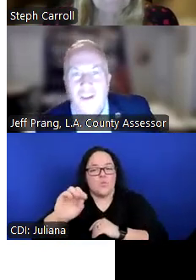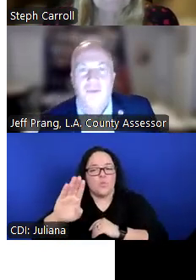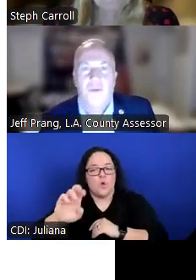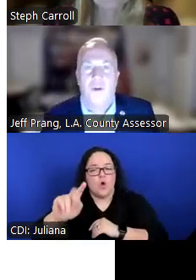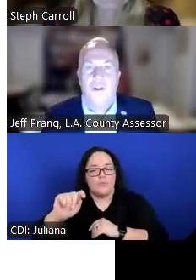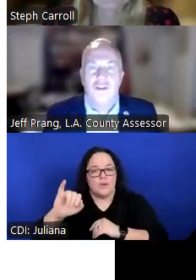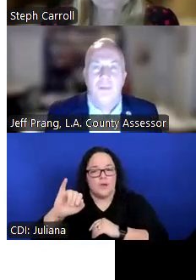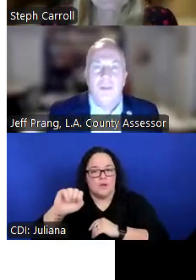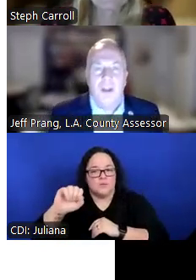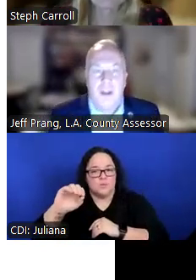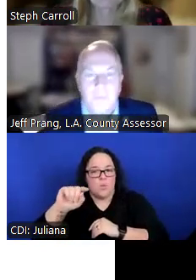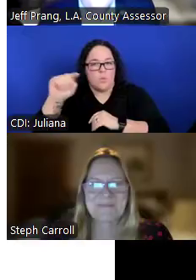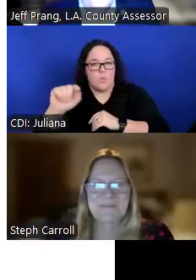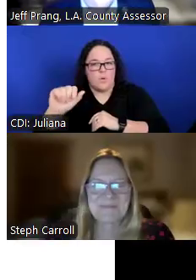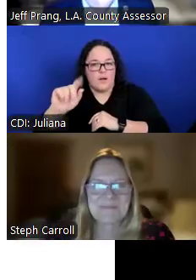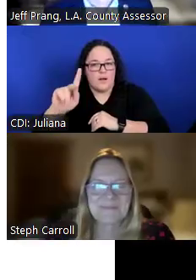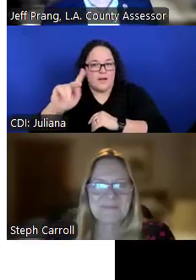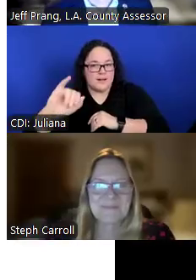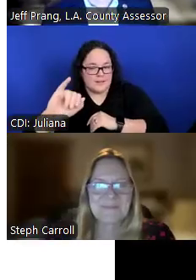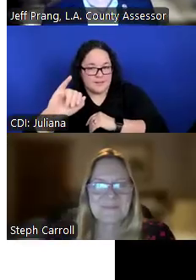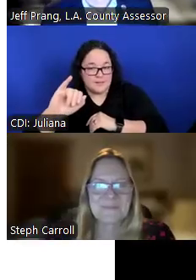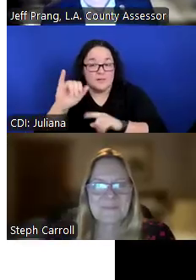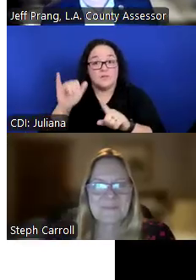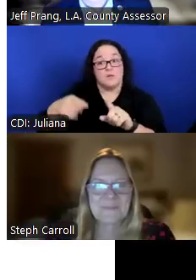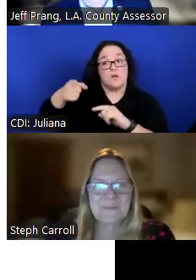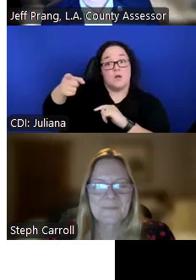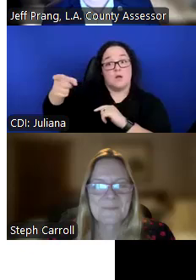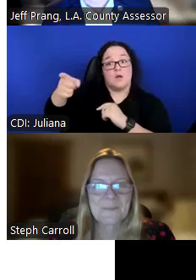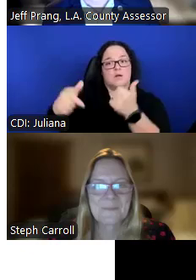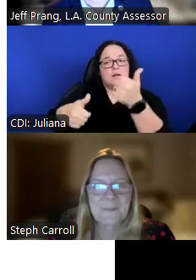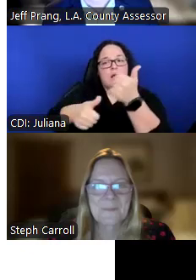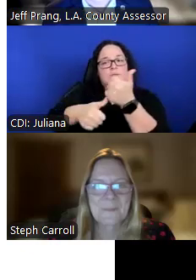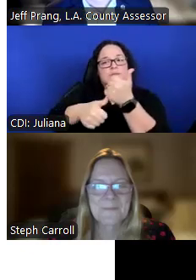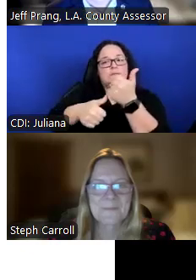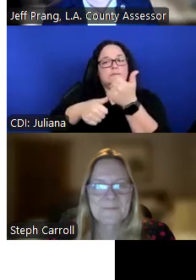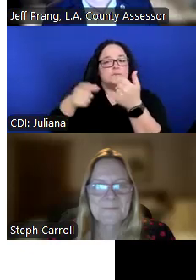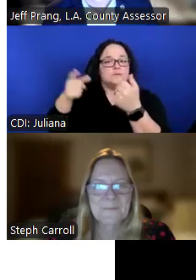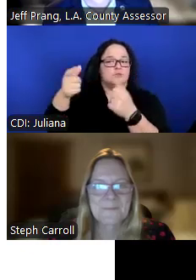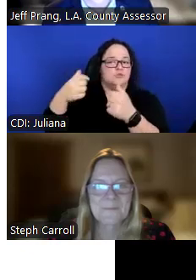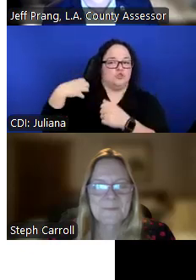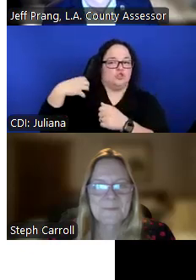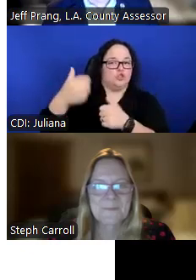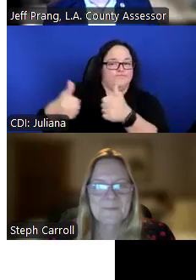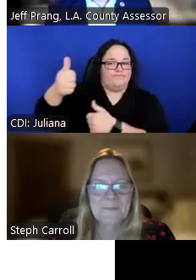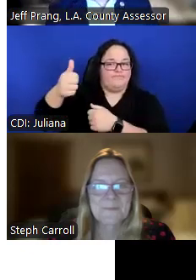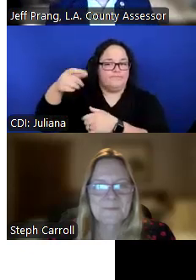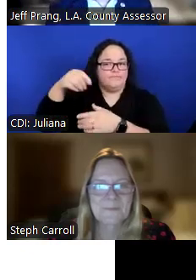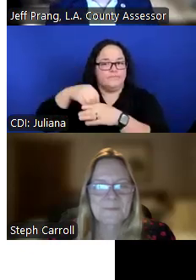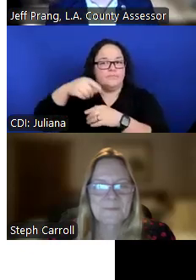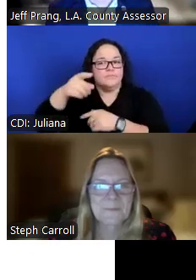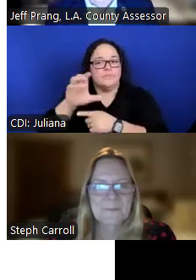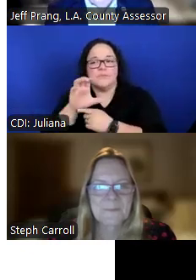apologies for jumping the gun. I appreciate the opportunity to be with you this evening. I thank